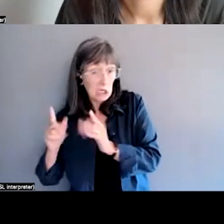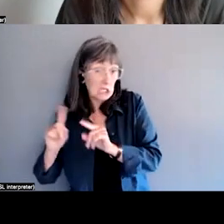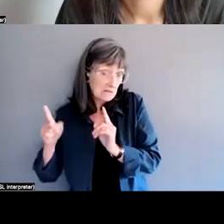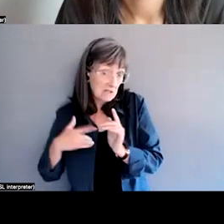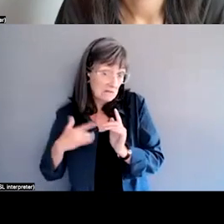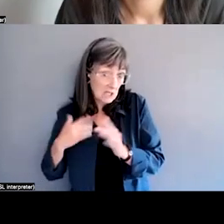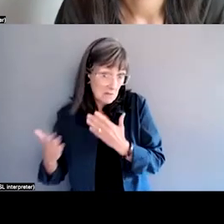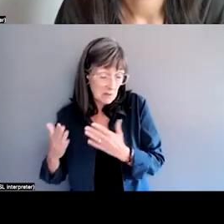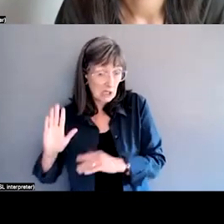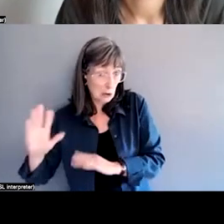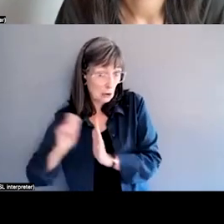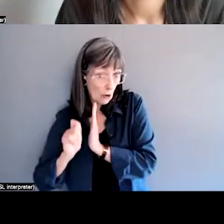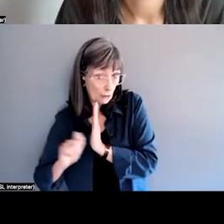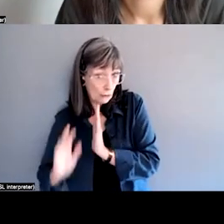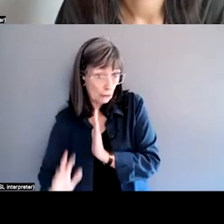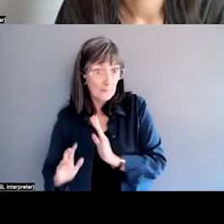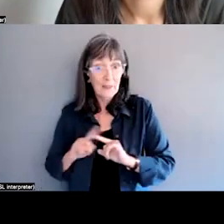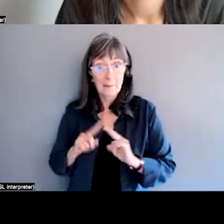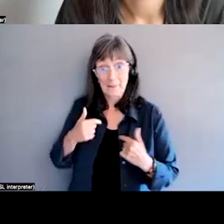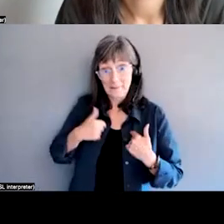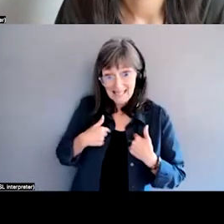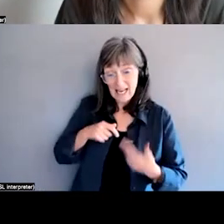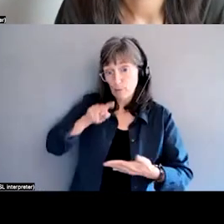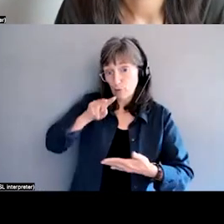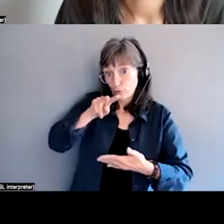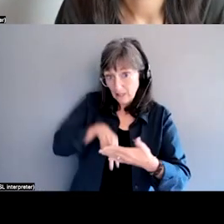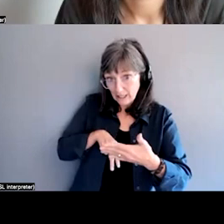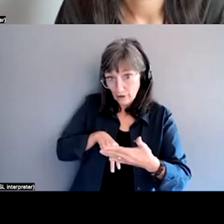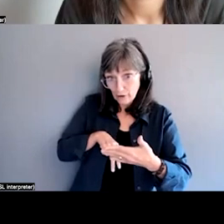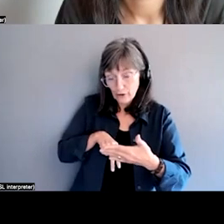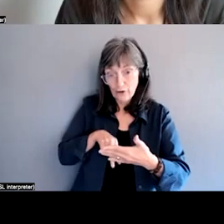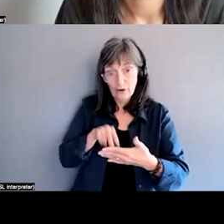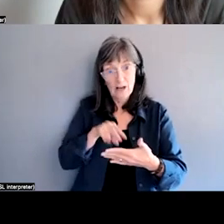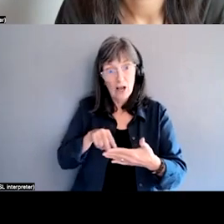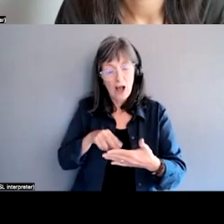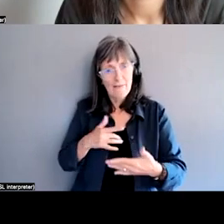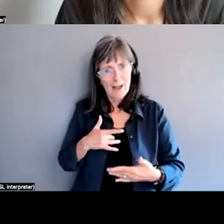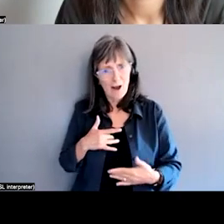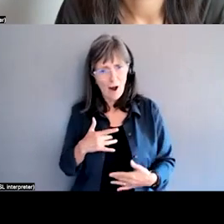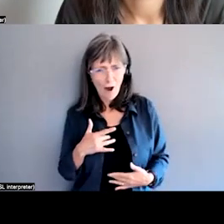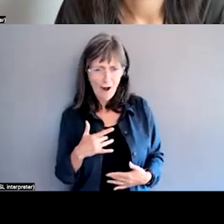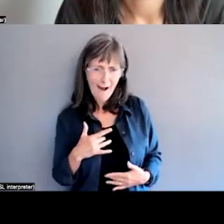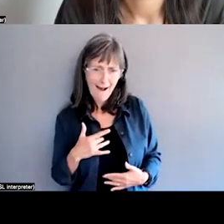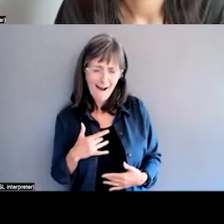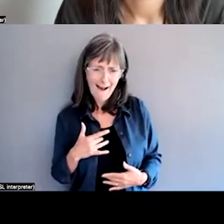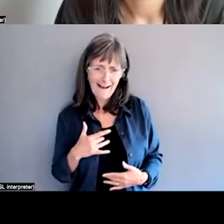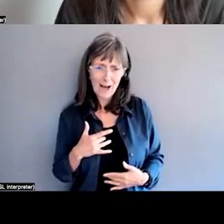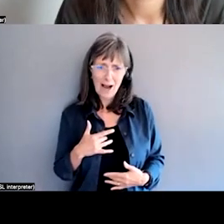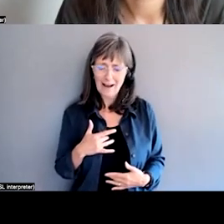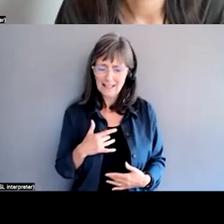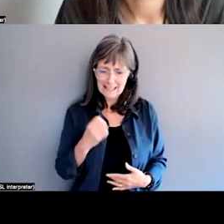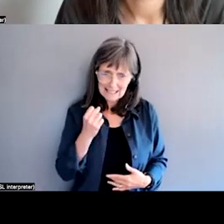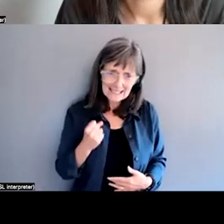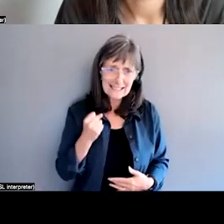but that's her prerogative as the author. But as a reader, it just felt so good to me to be at that point